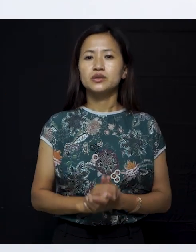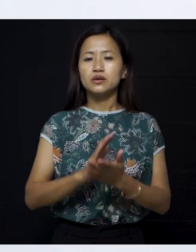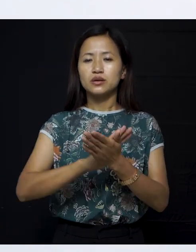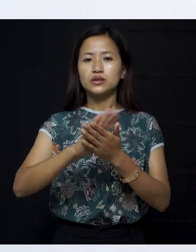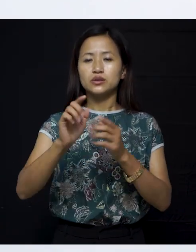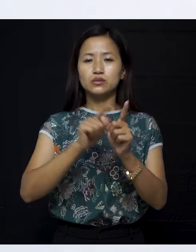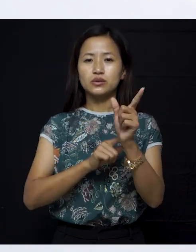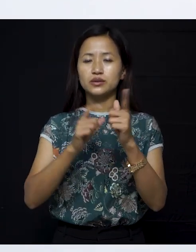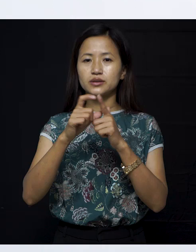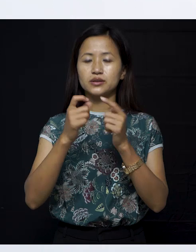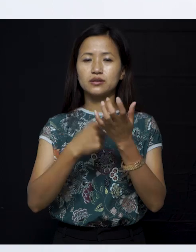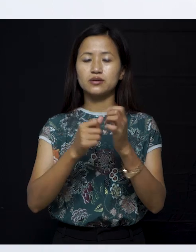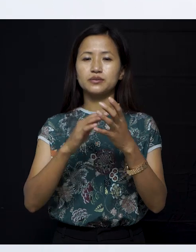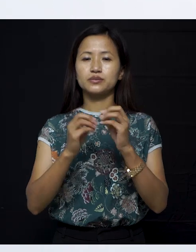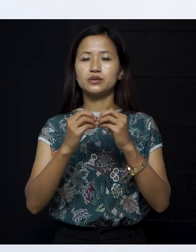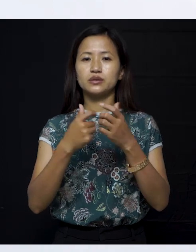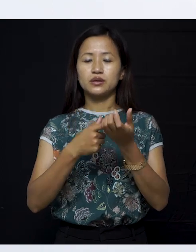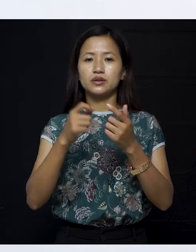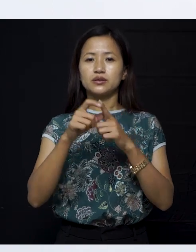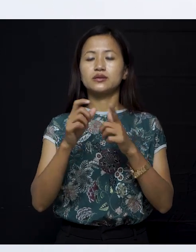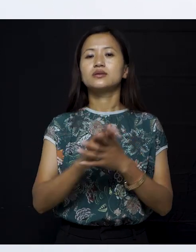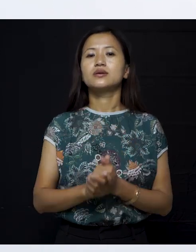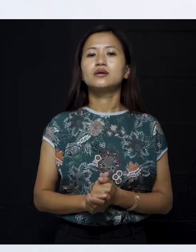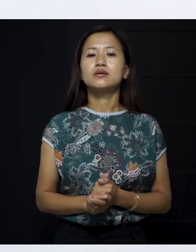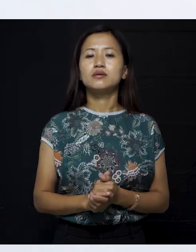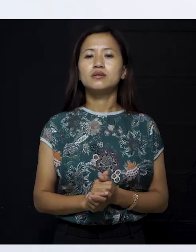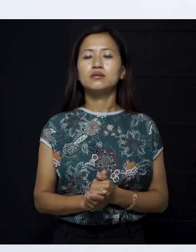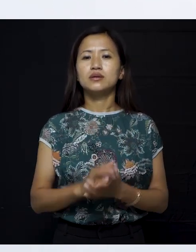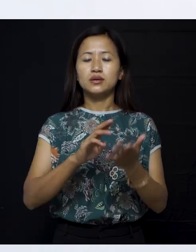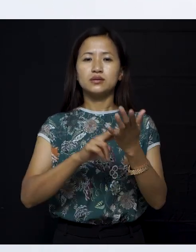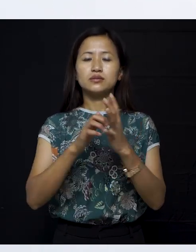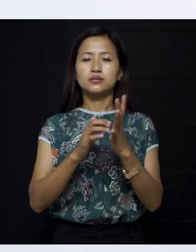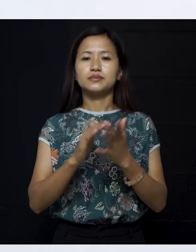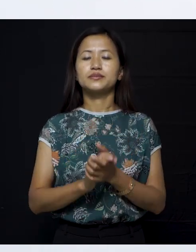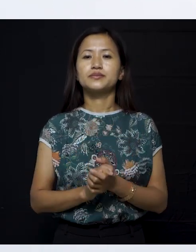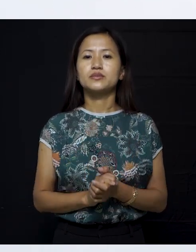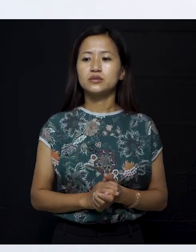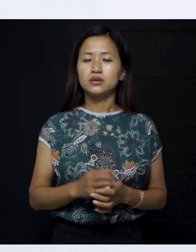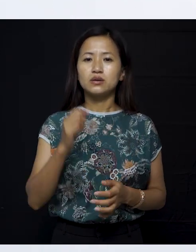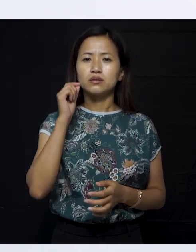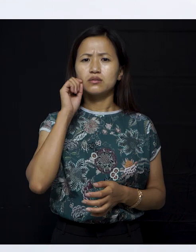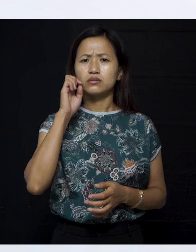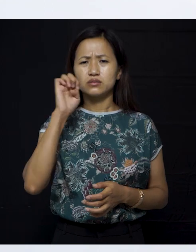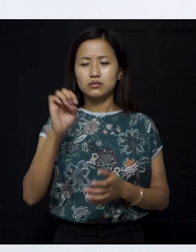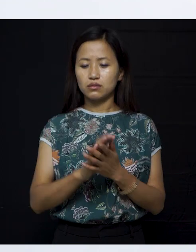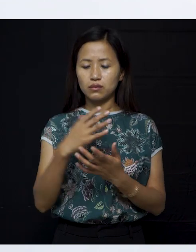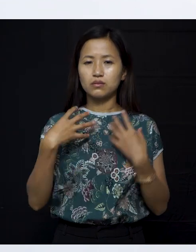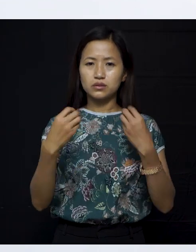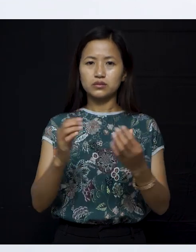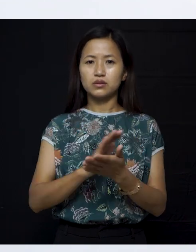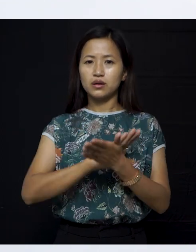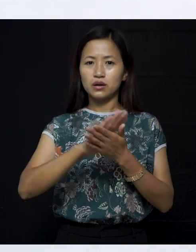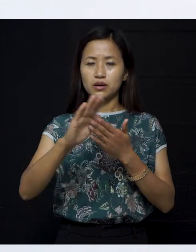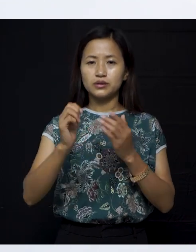Hyderabad. So the Nawab of Hyderabad, the Nizam of Hyderabad, he also wanted to make